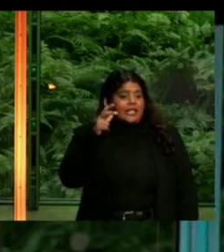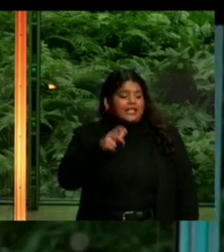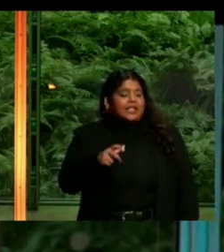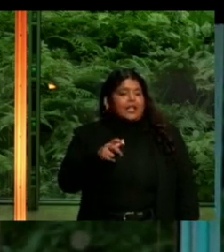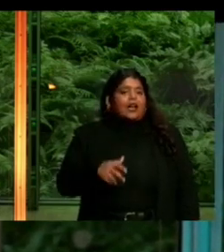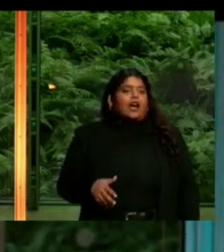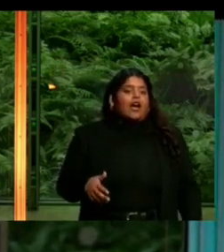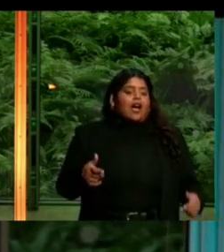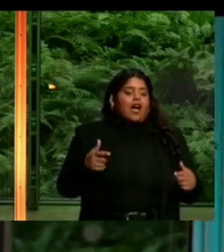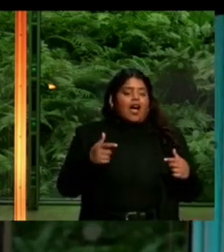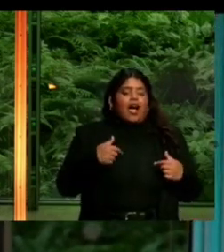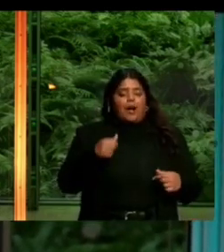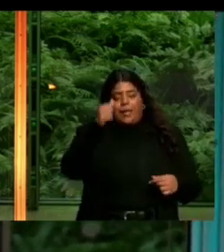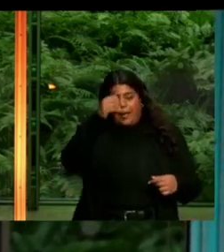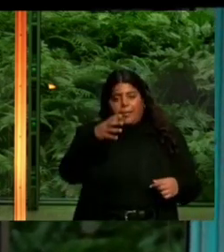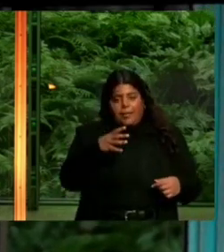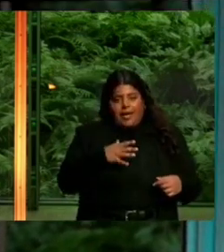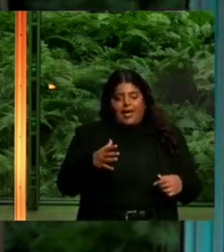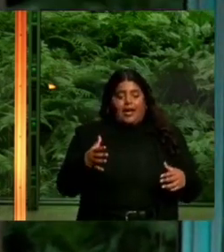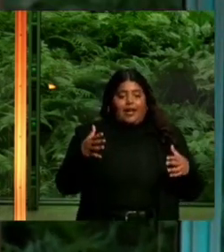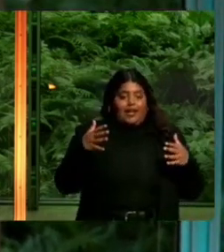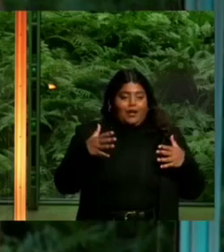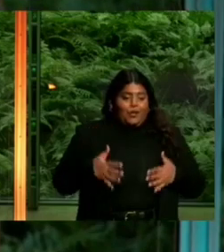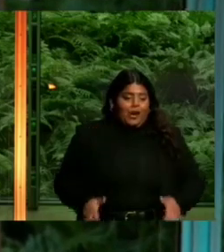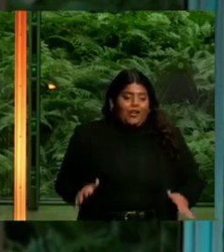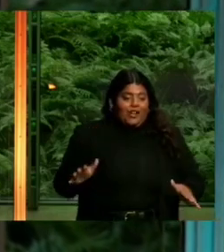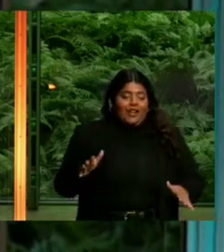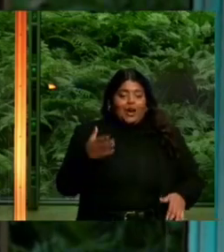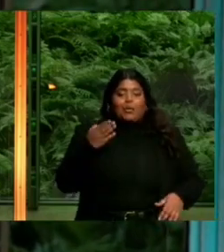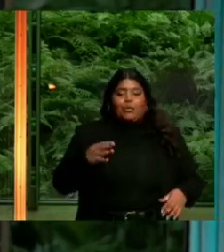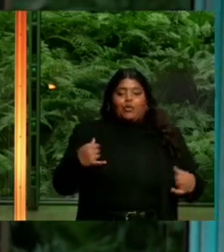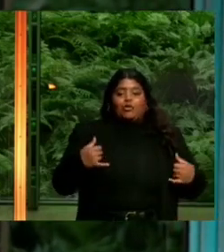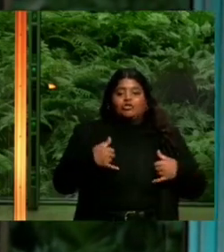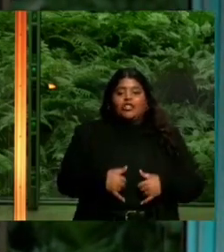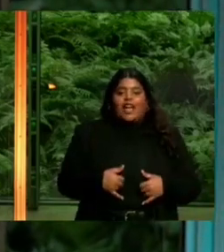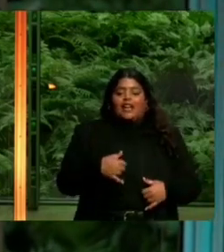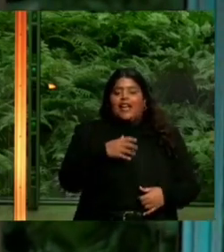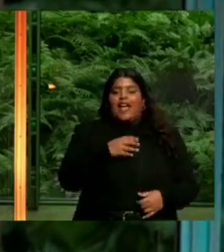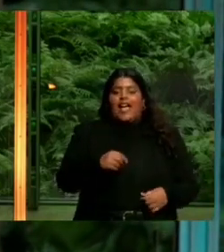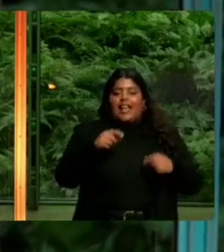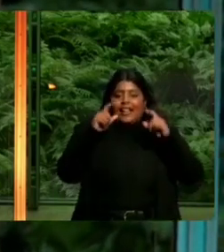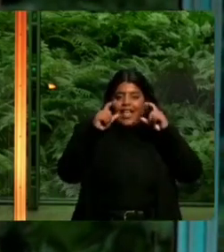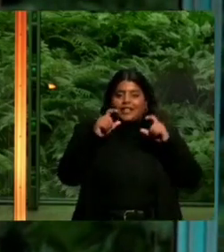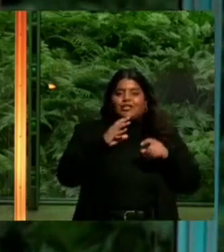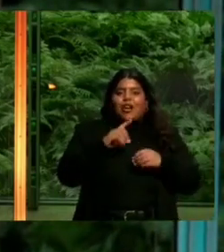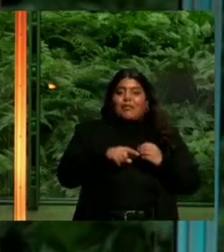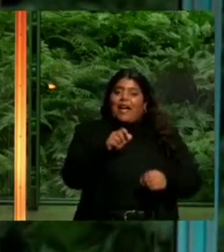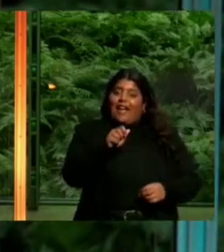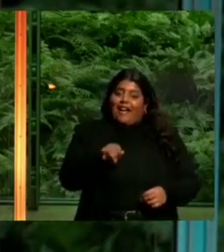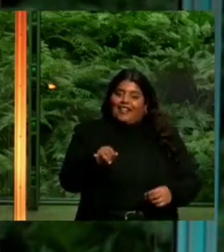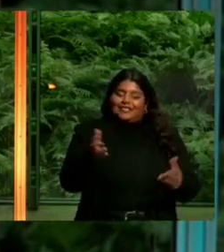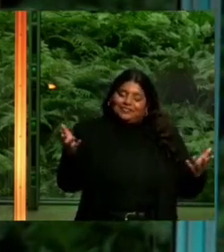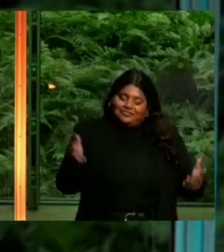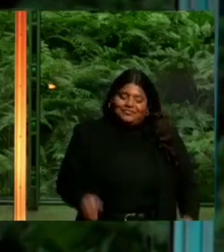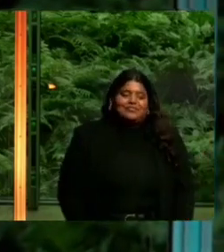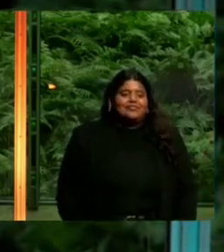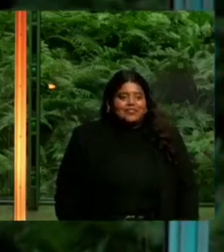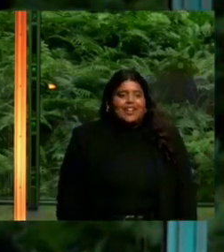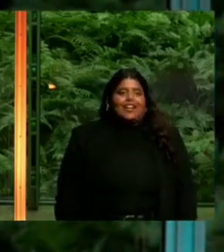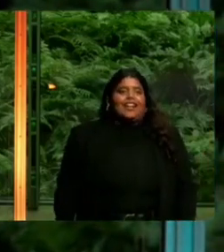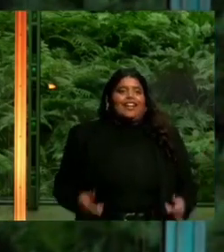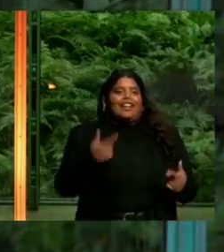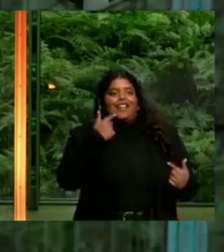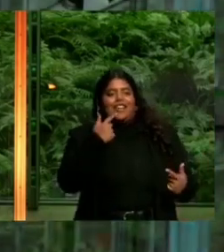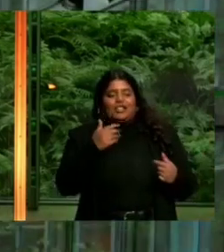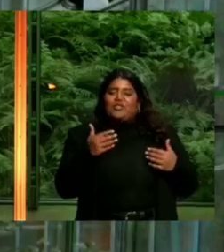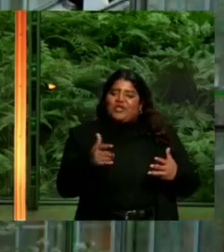I'm a man wearing a blue jacket and glasses talking about AI. Let's